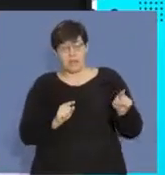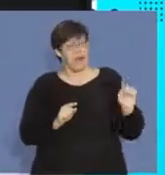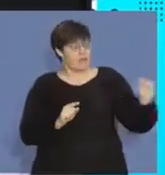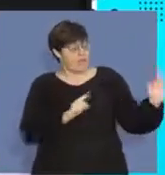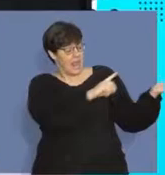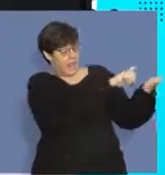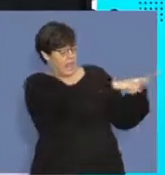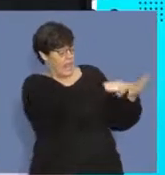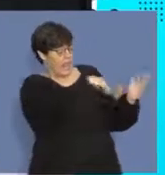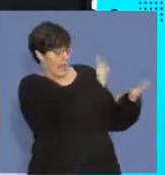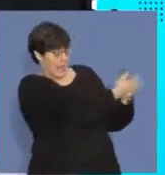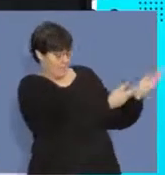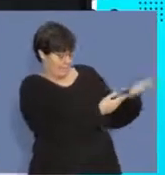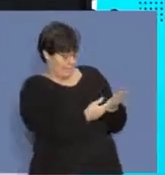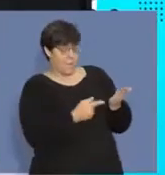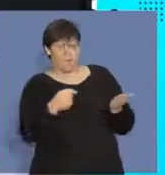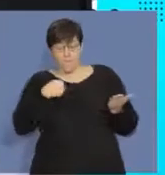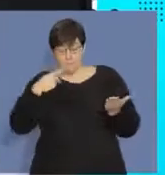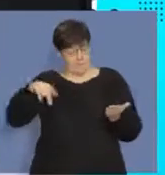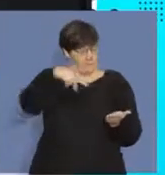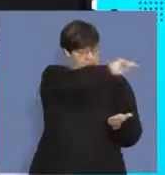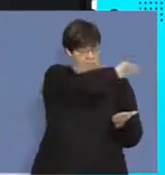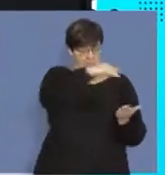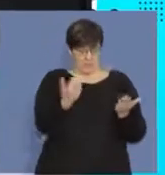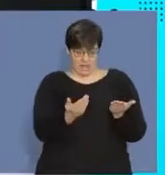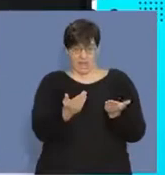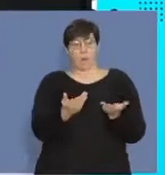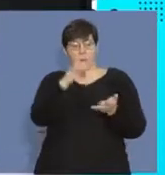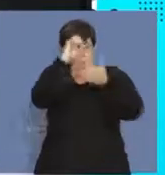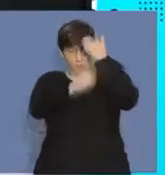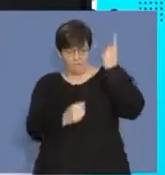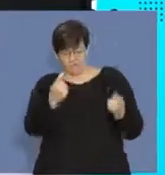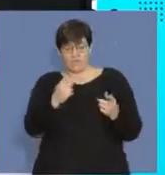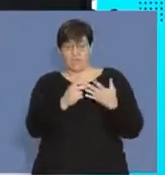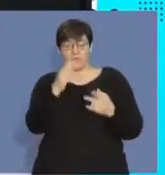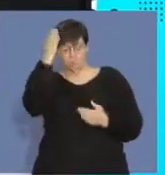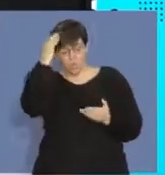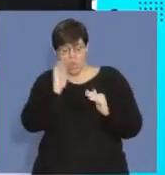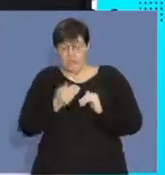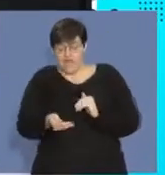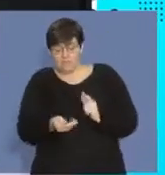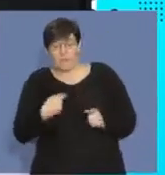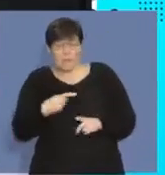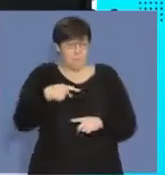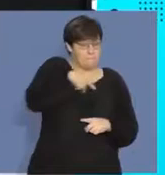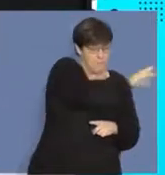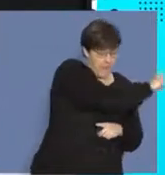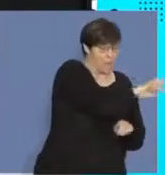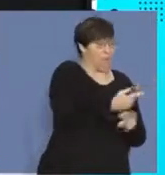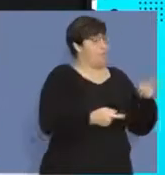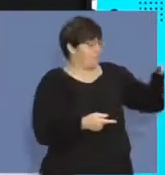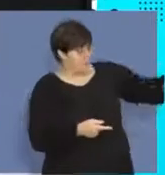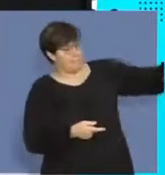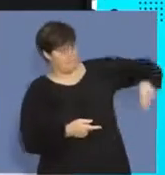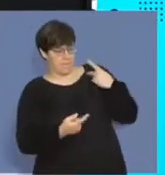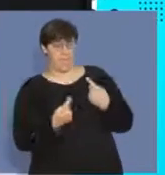difference between that will tell us either what we owe SARS or what SARS owes us. Okay, so that basically